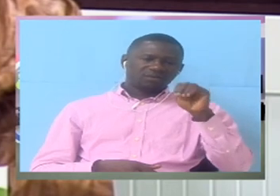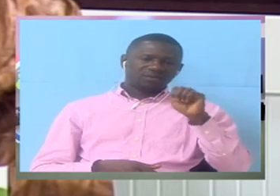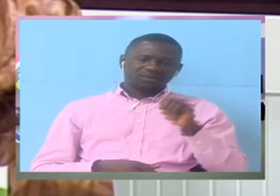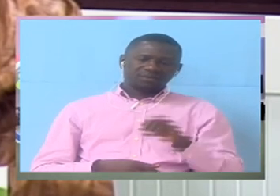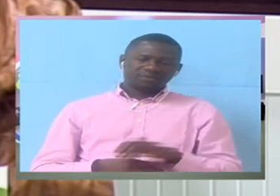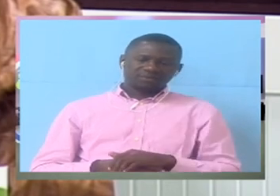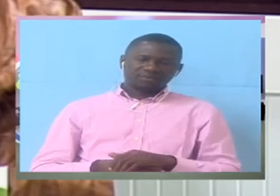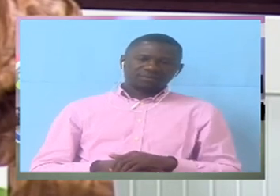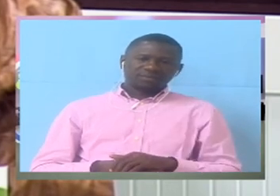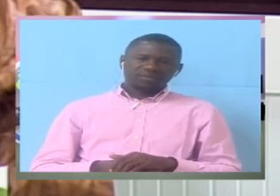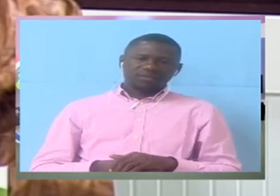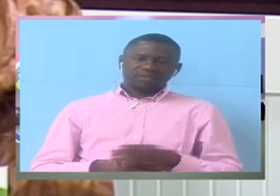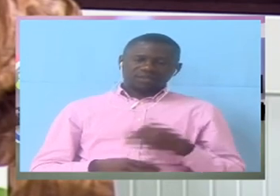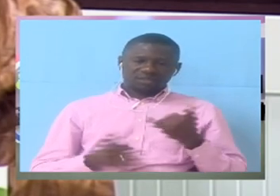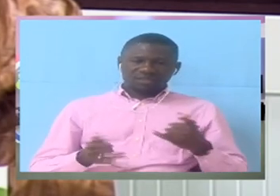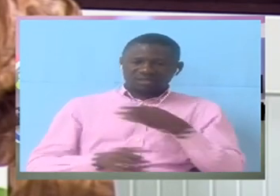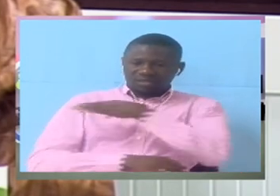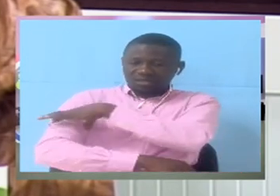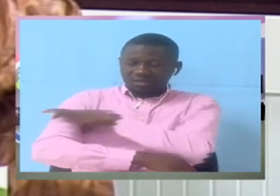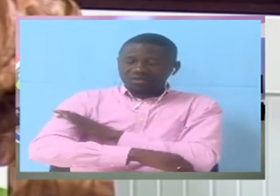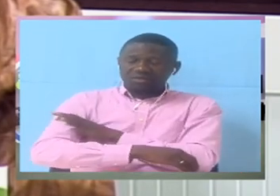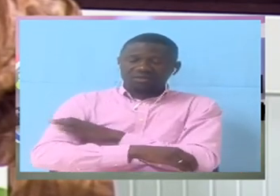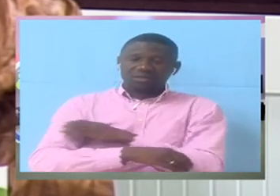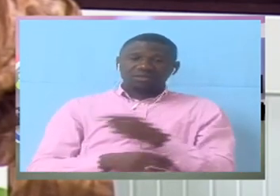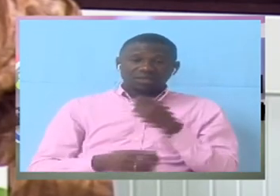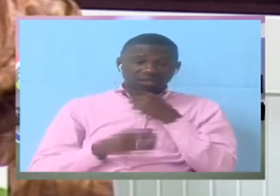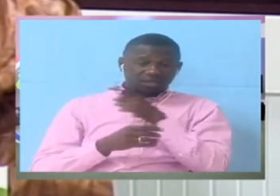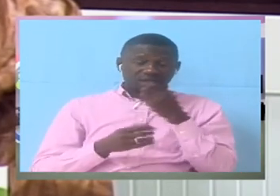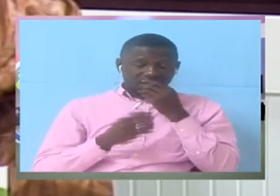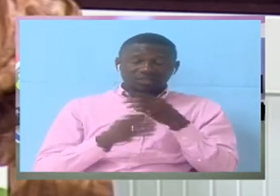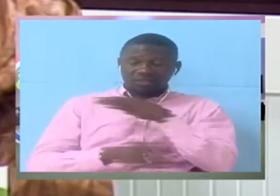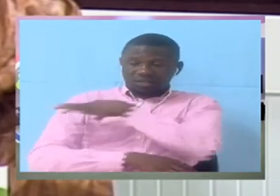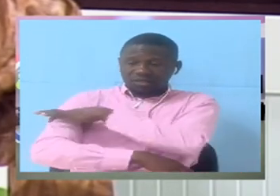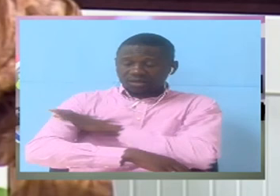Said if I. They say he's a captain now.